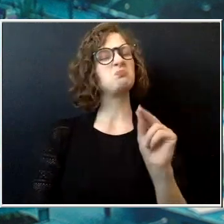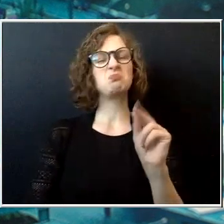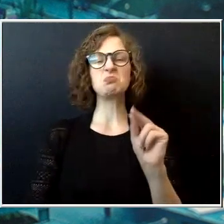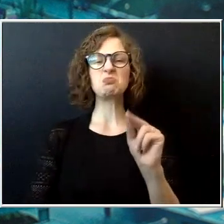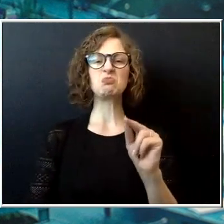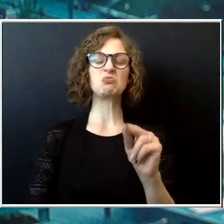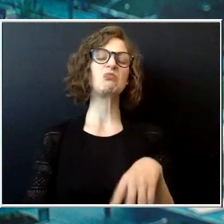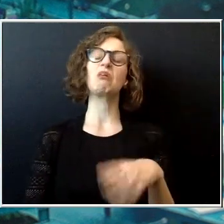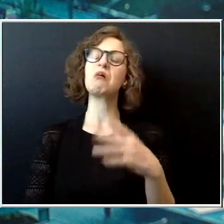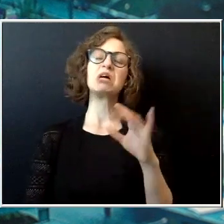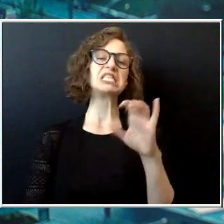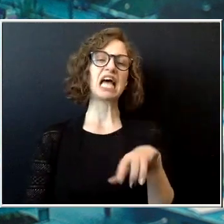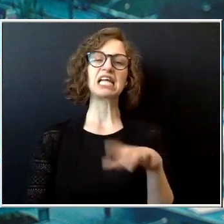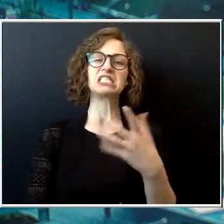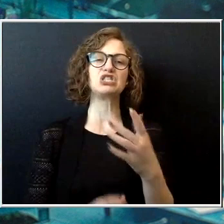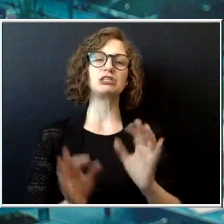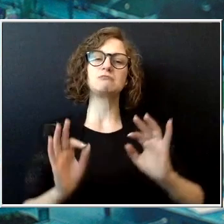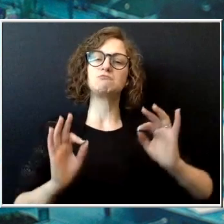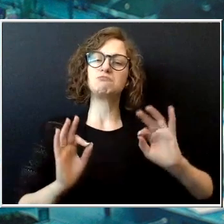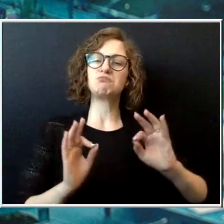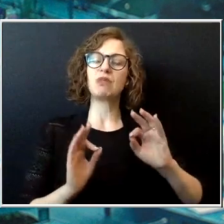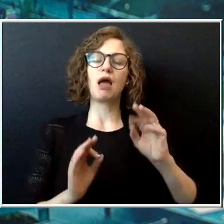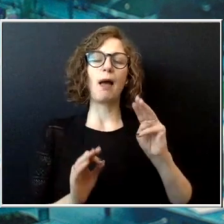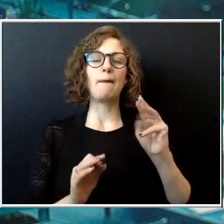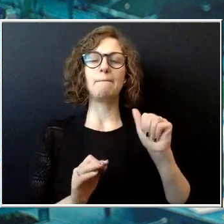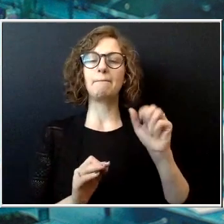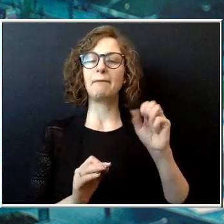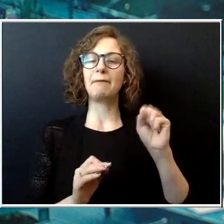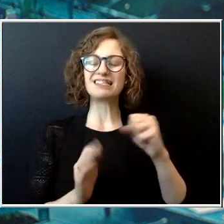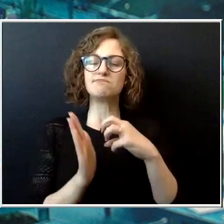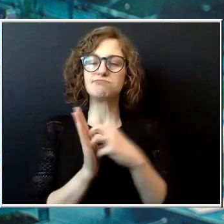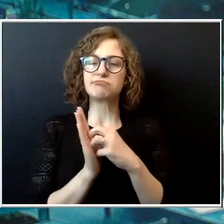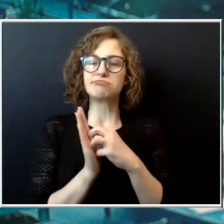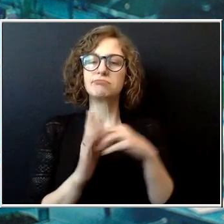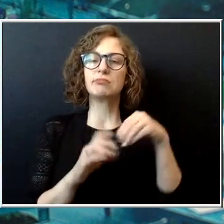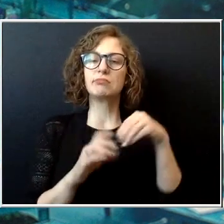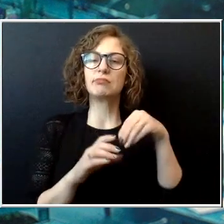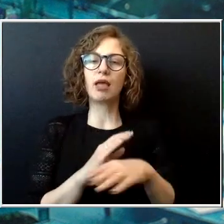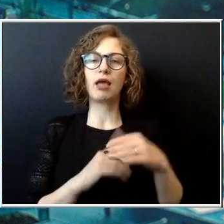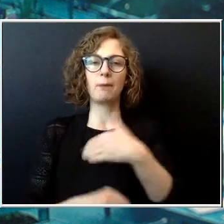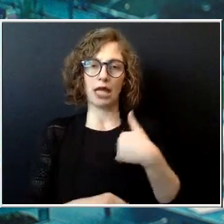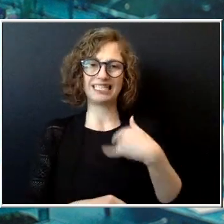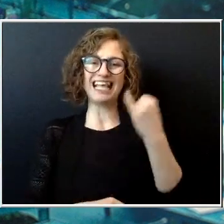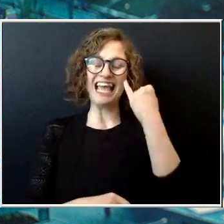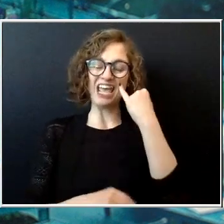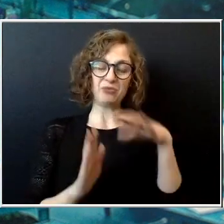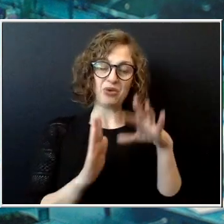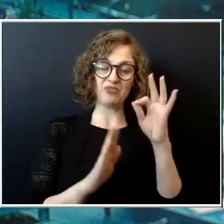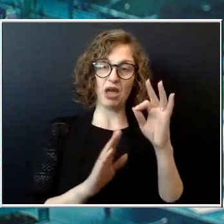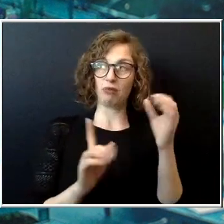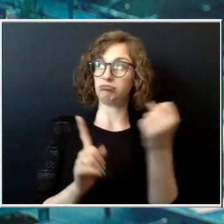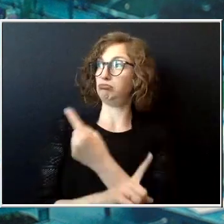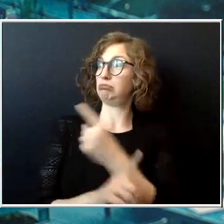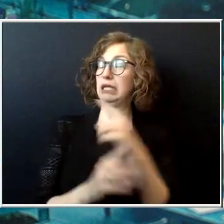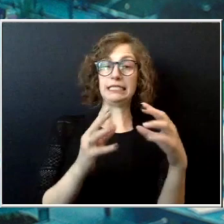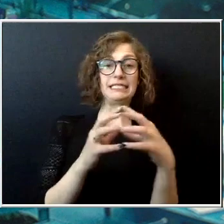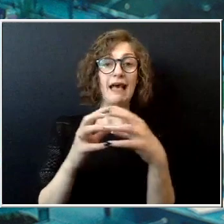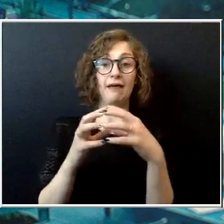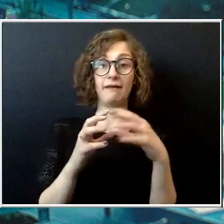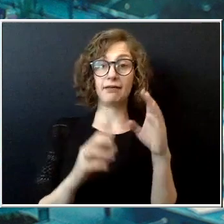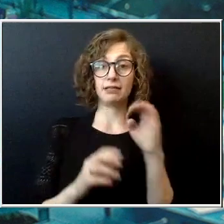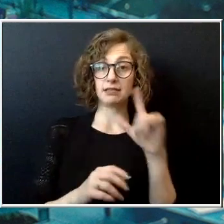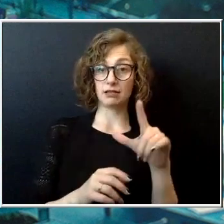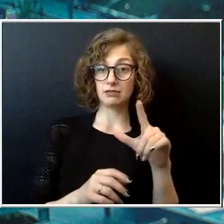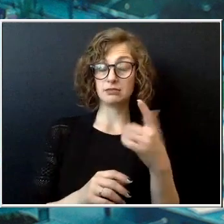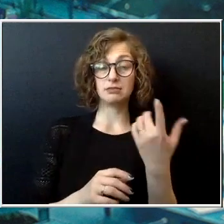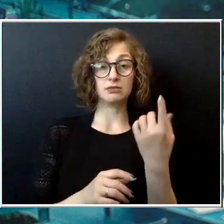the risk of breast cancer. If we see atypical cells or something else reported on that, that's a reason to talk to your doctor about, does